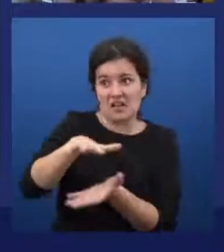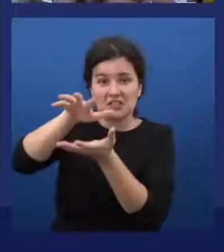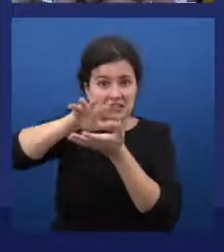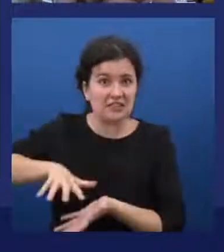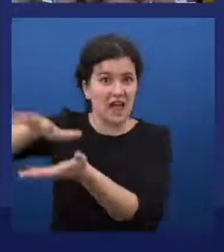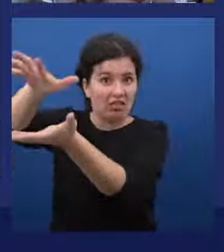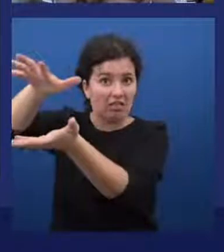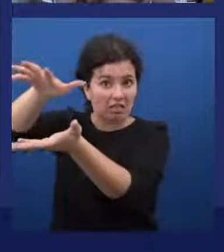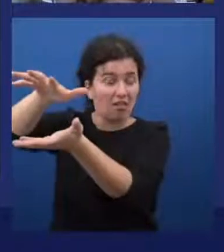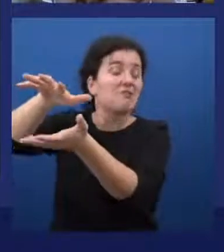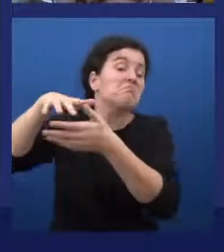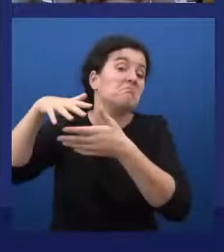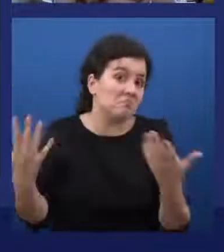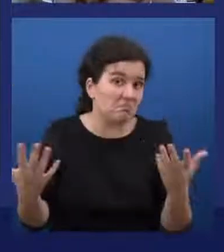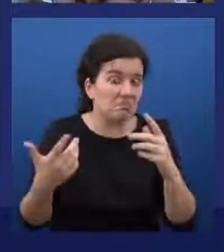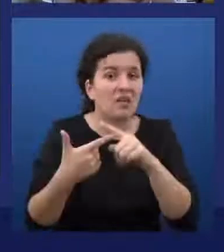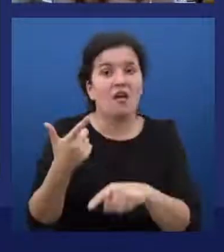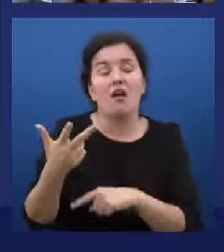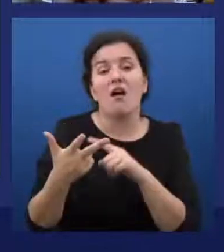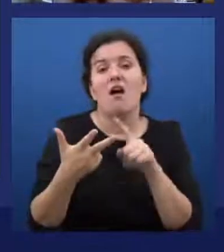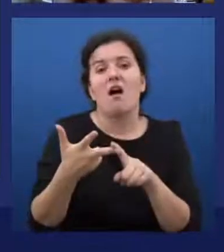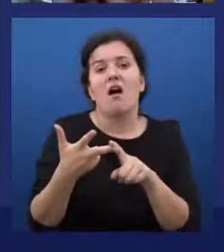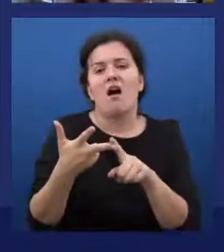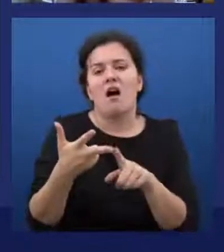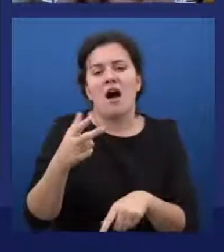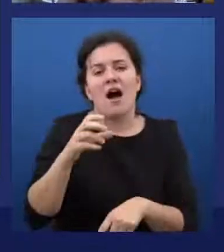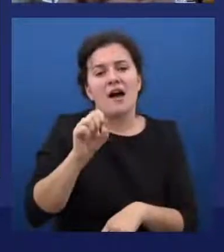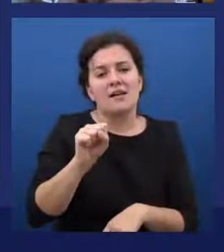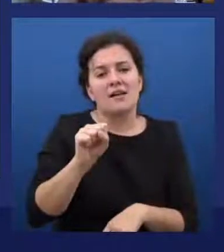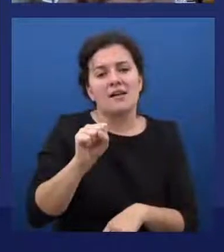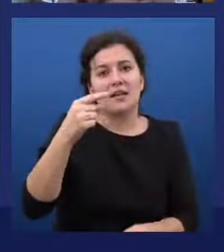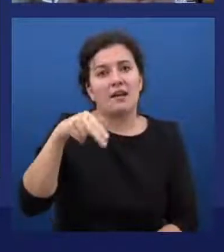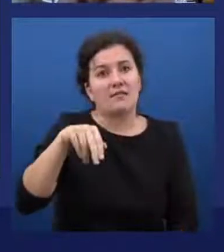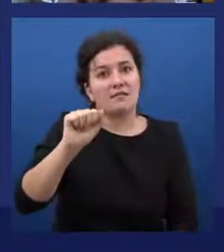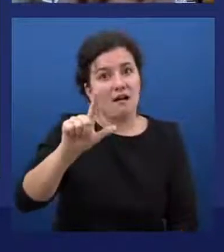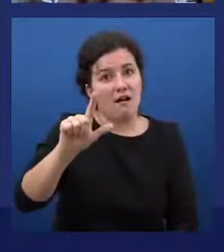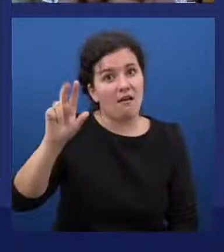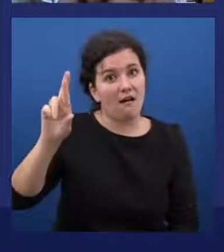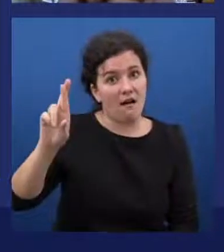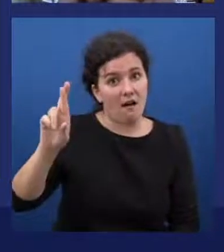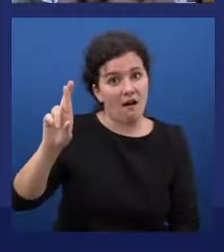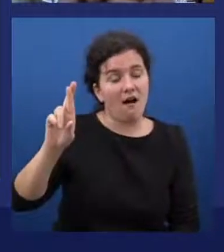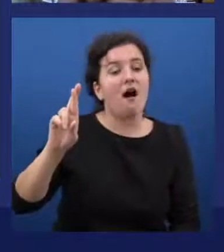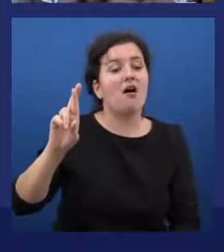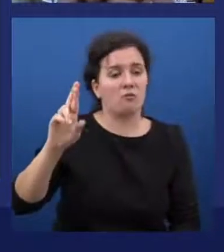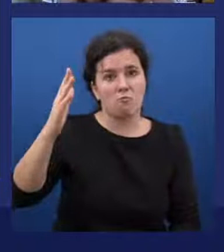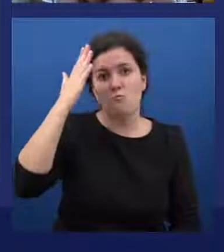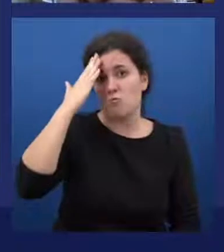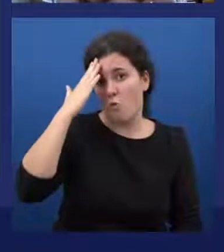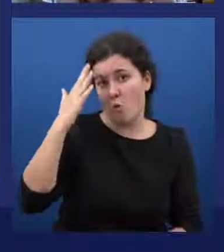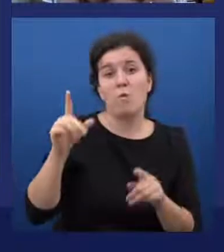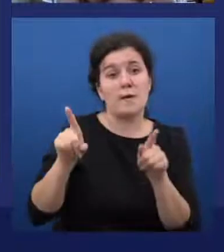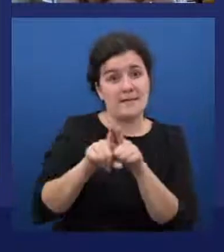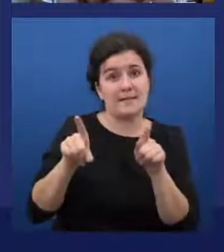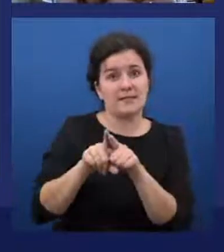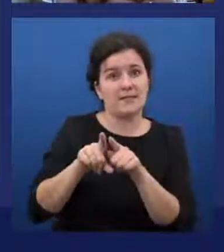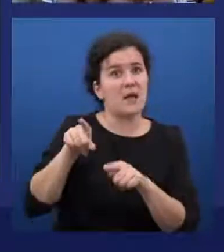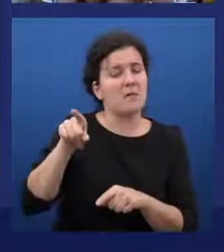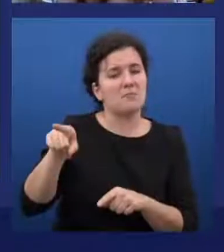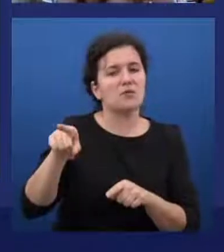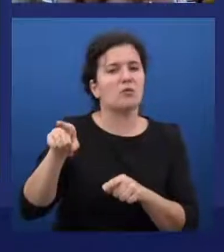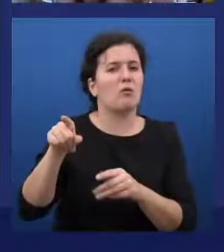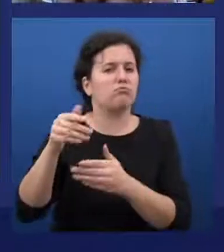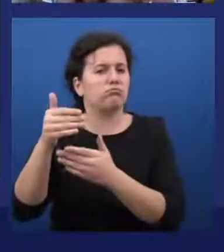There are also, I know that Signal R is used for those pop-up